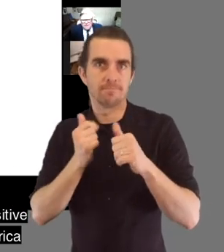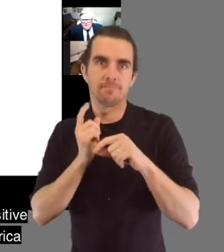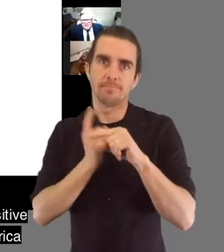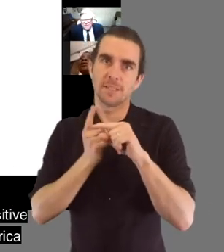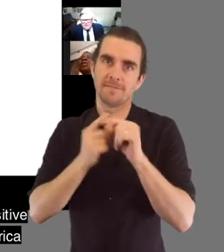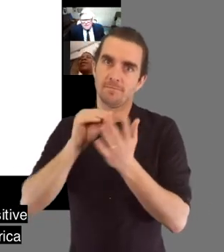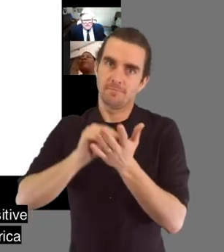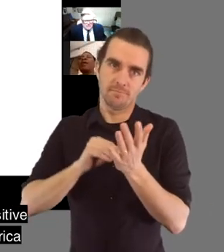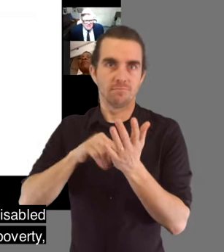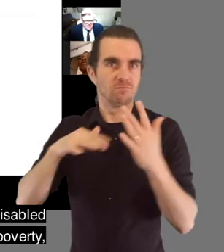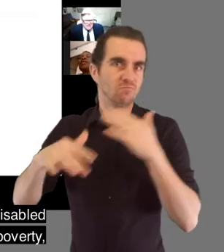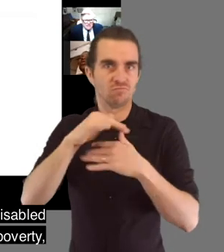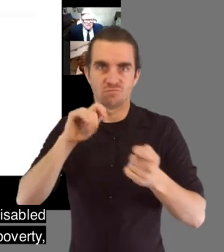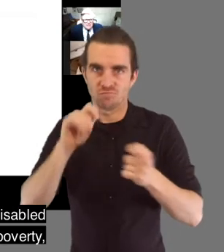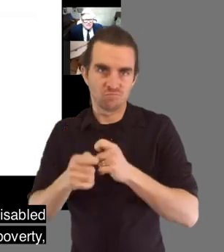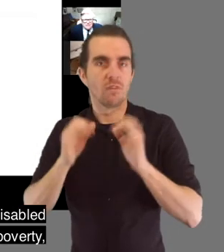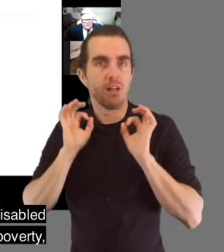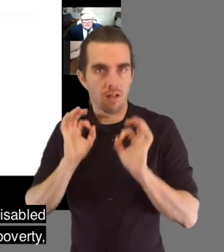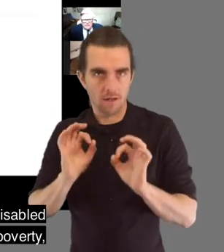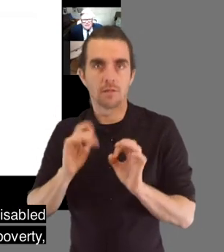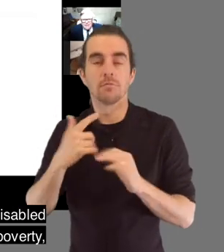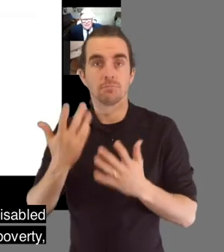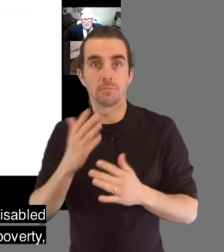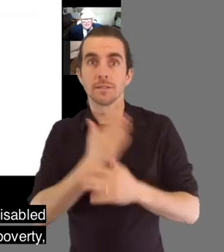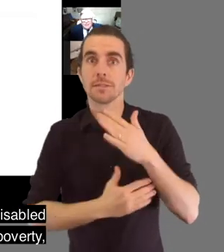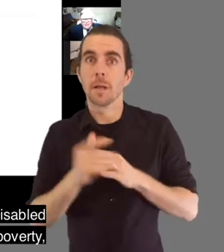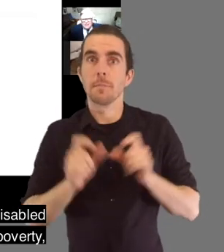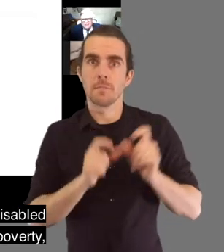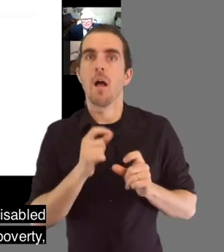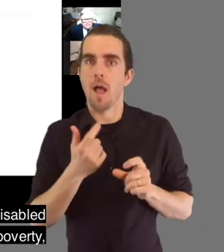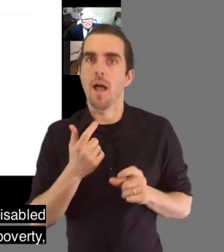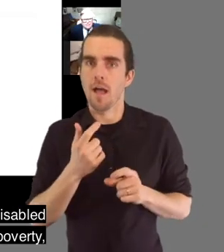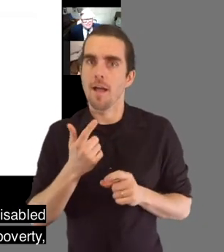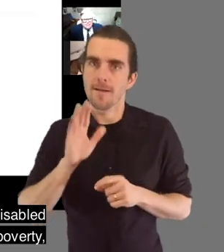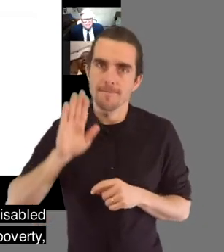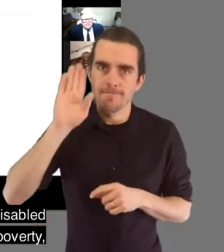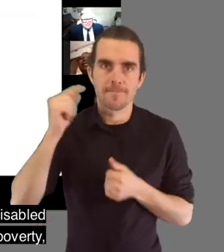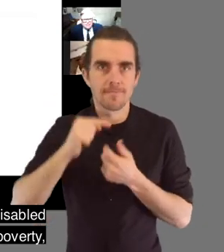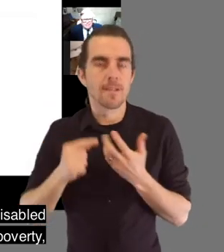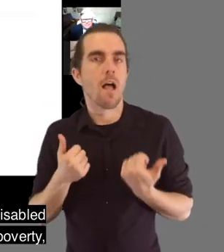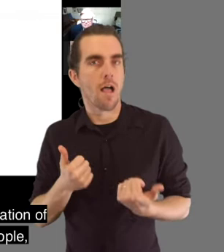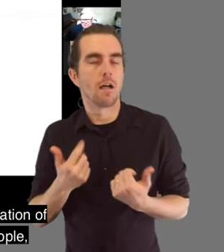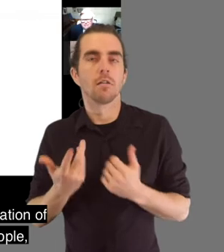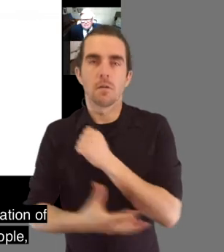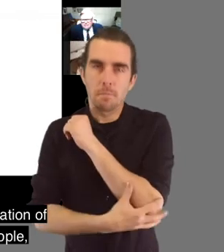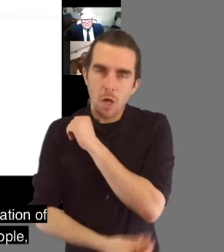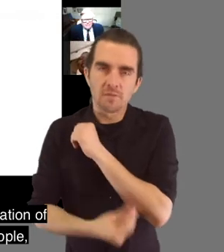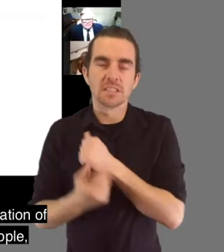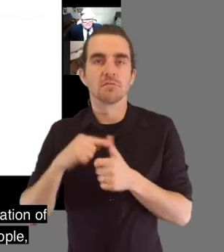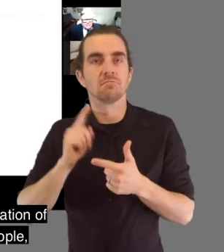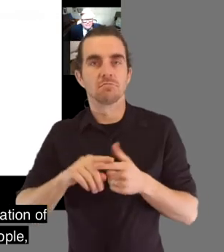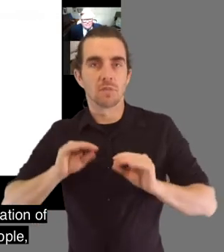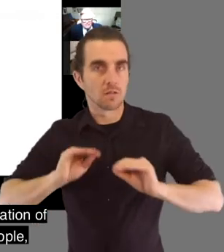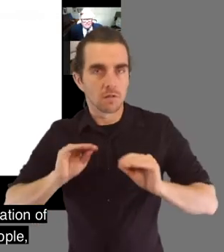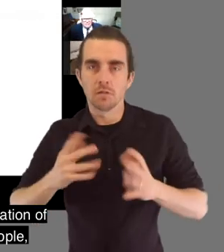South Africa presents unique opportunities for disabled people to address issues such as